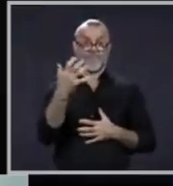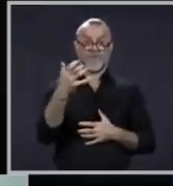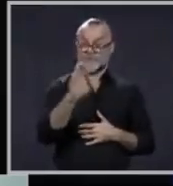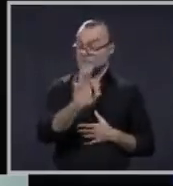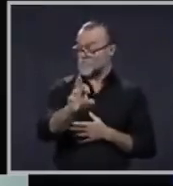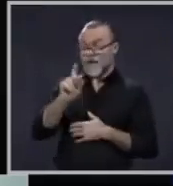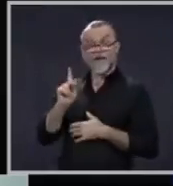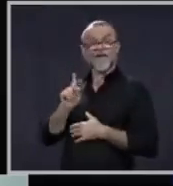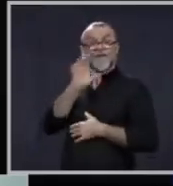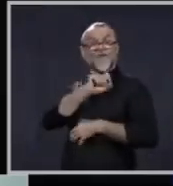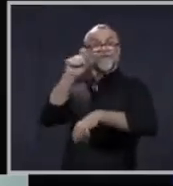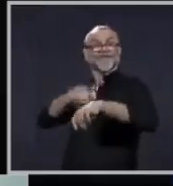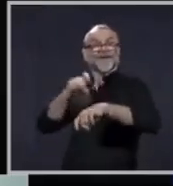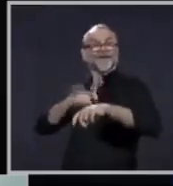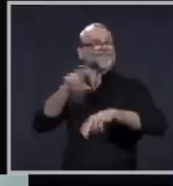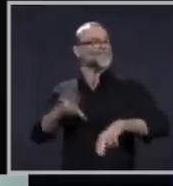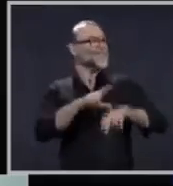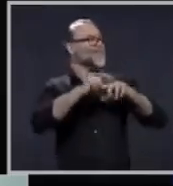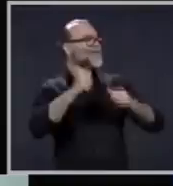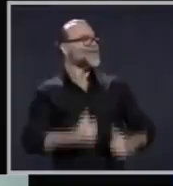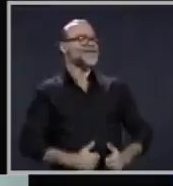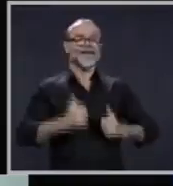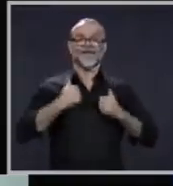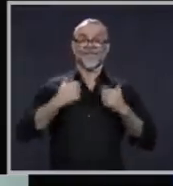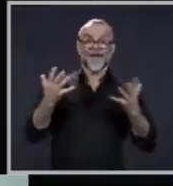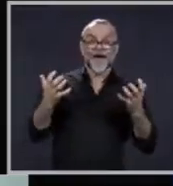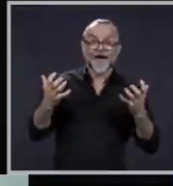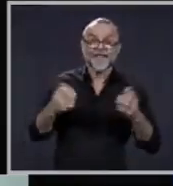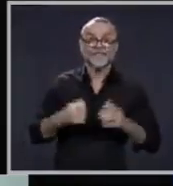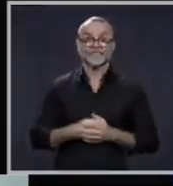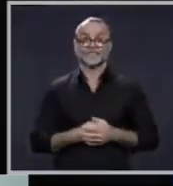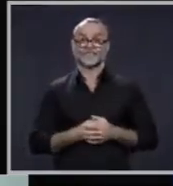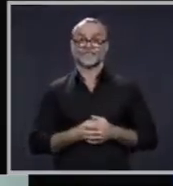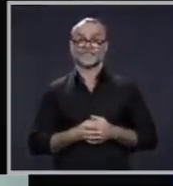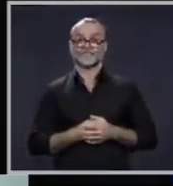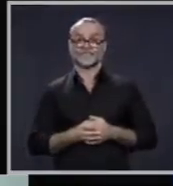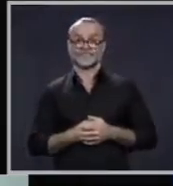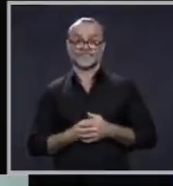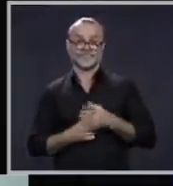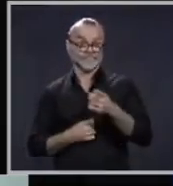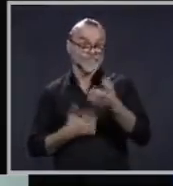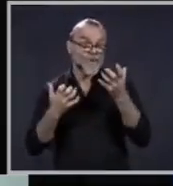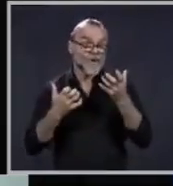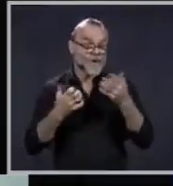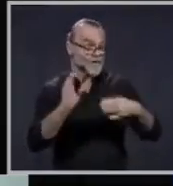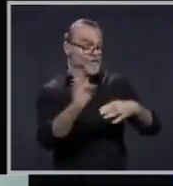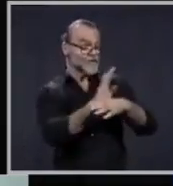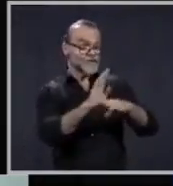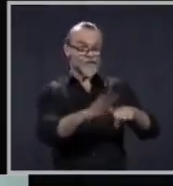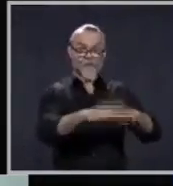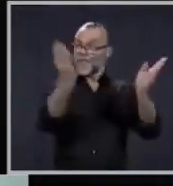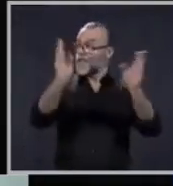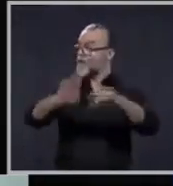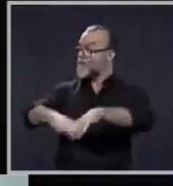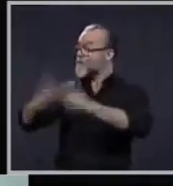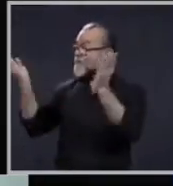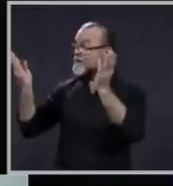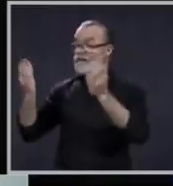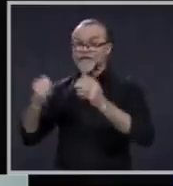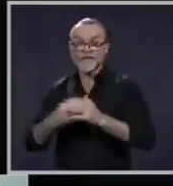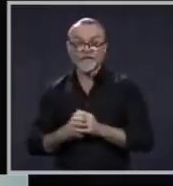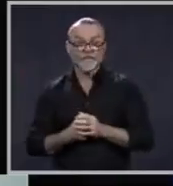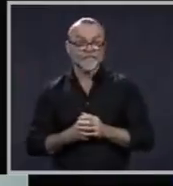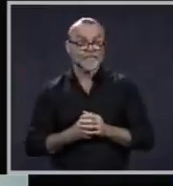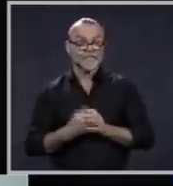in an hospital, that she didn't like to see a lack of respect from these people. I can understand that.